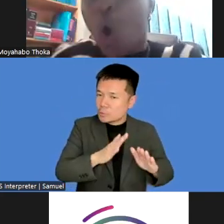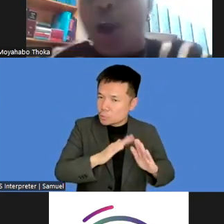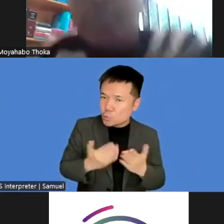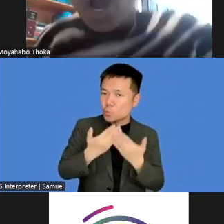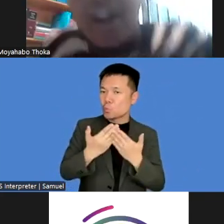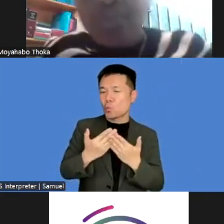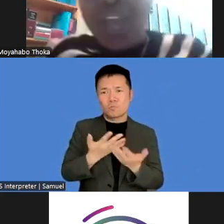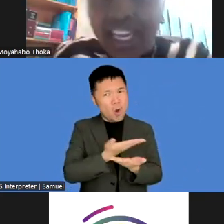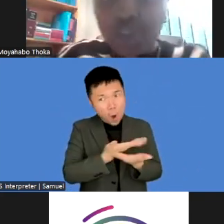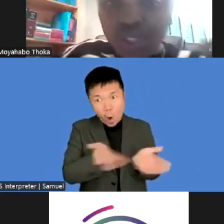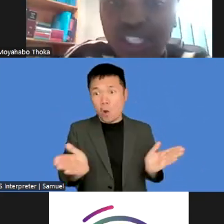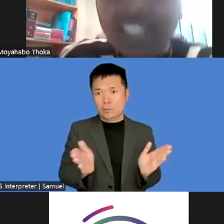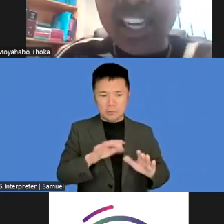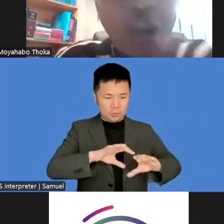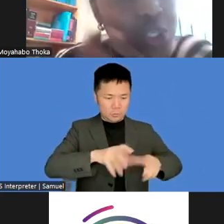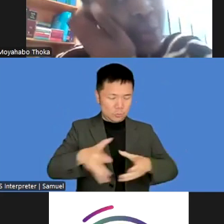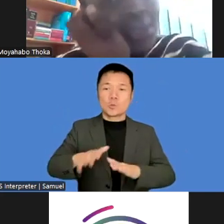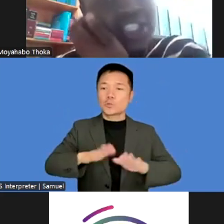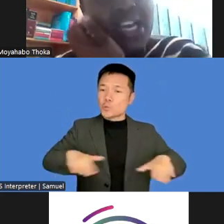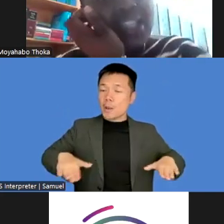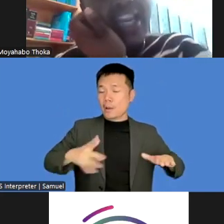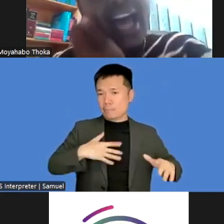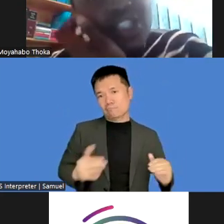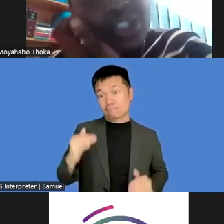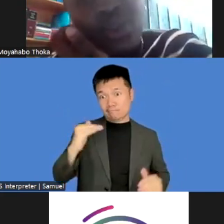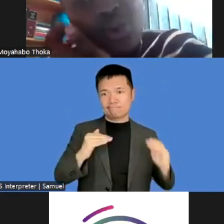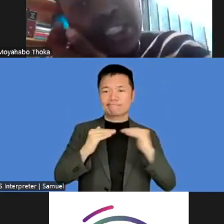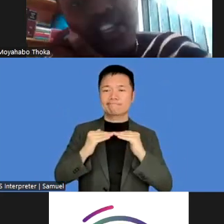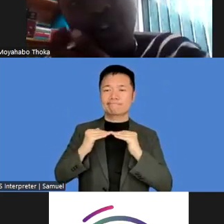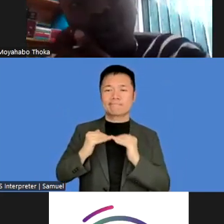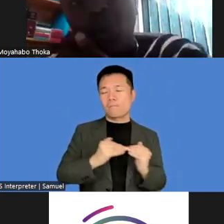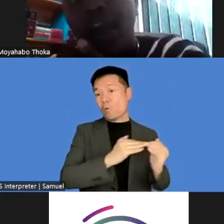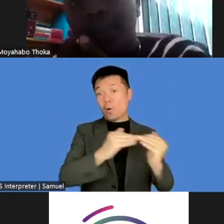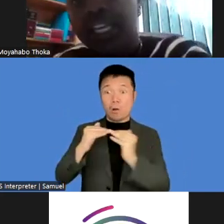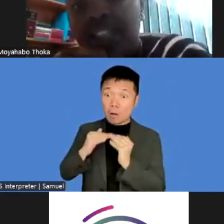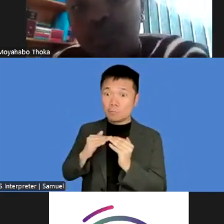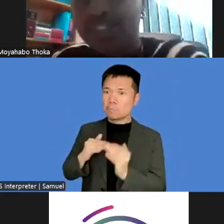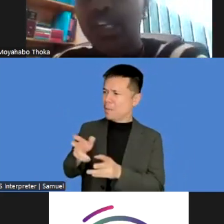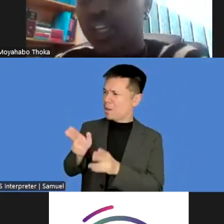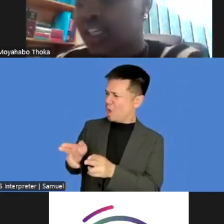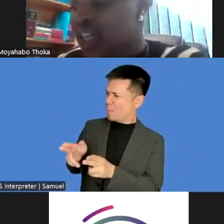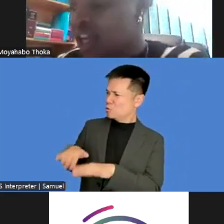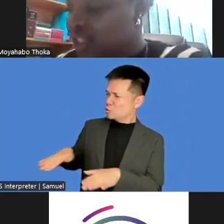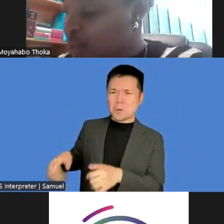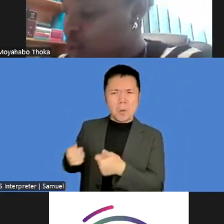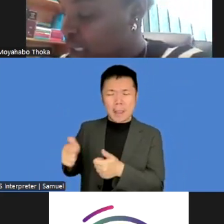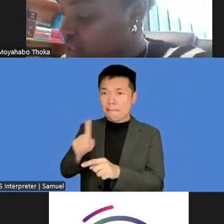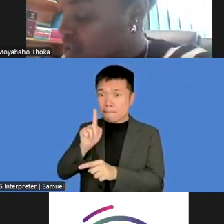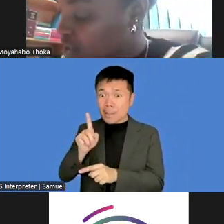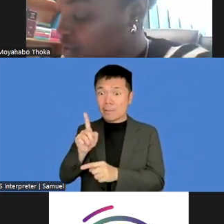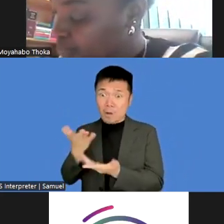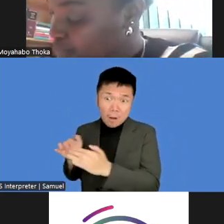education on par. And again, you see this is an equitable measure that other children don't necessarily require, but in this particular case, it's